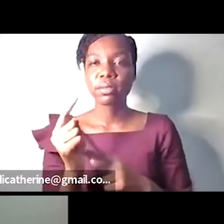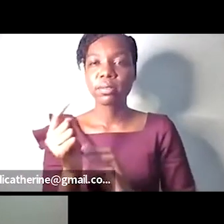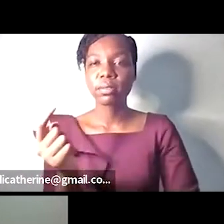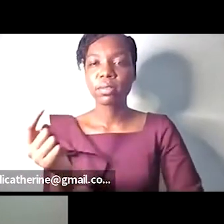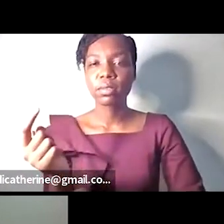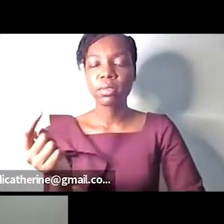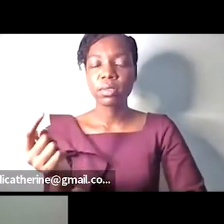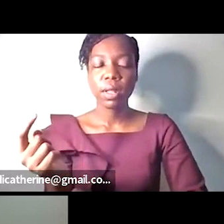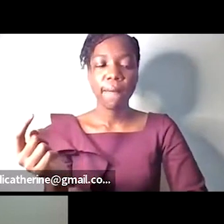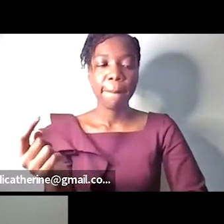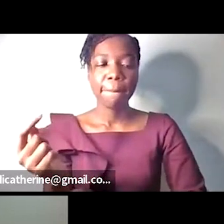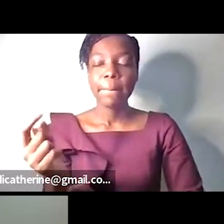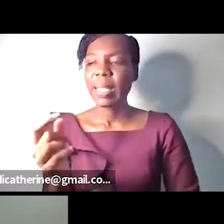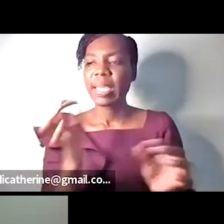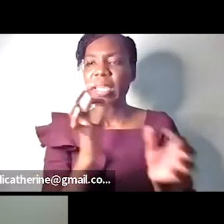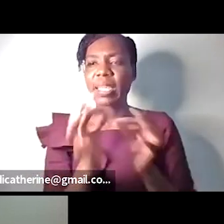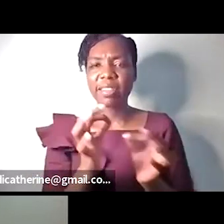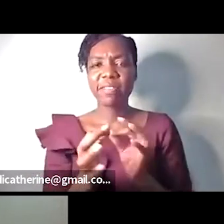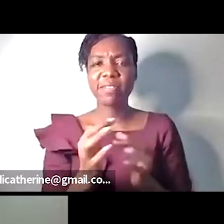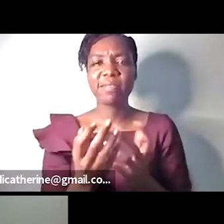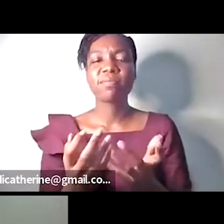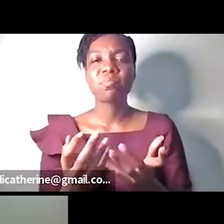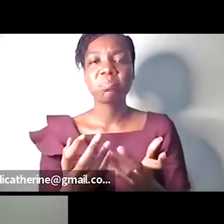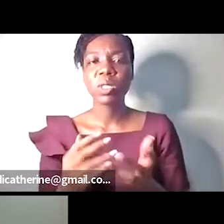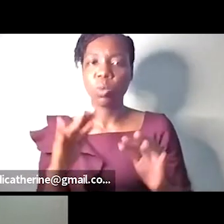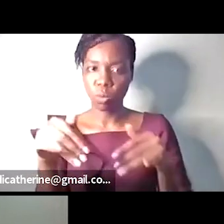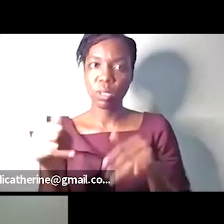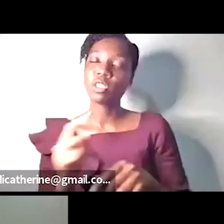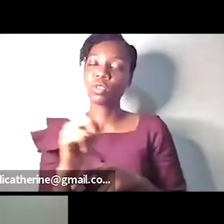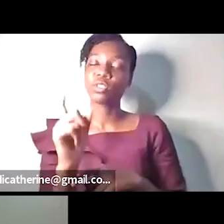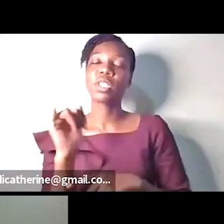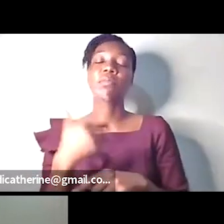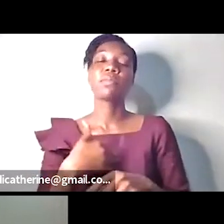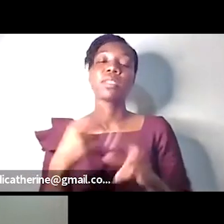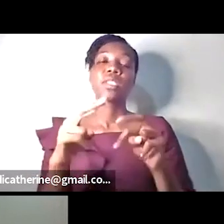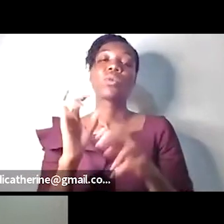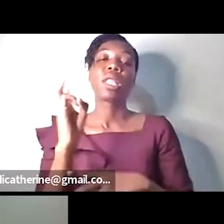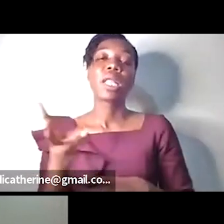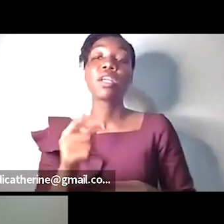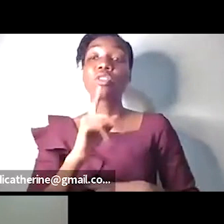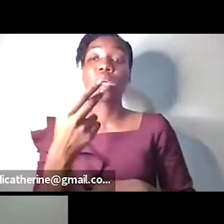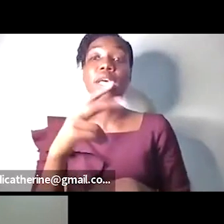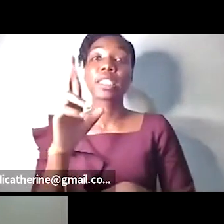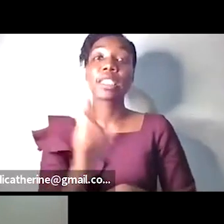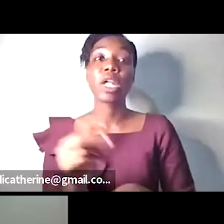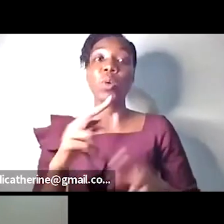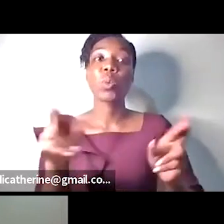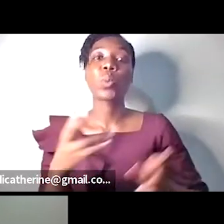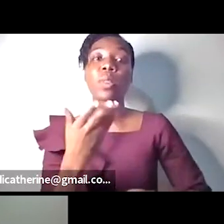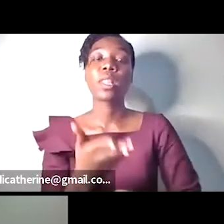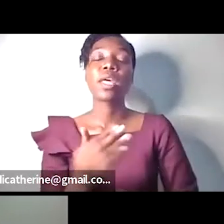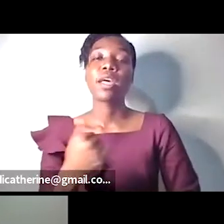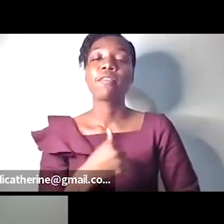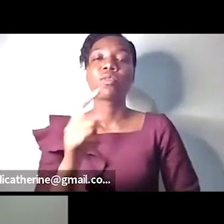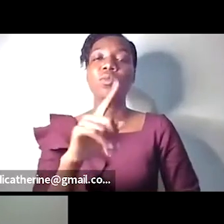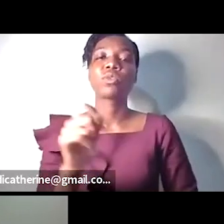do you correct a woman, a junior? Anyway, I'll look for that question. But the HR is in the room. Jocelyn, there's a question on